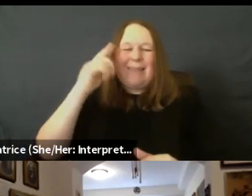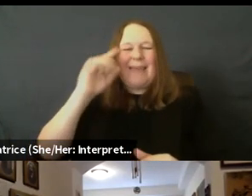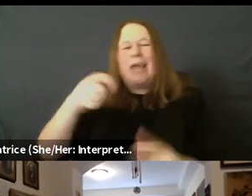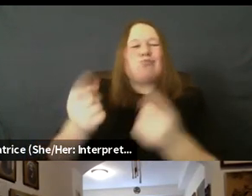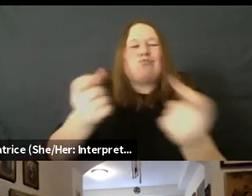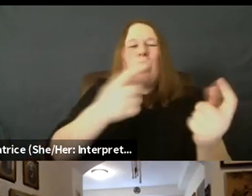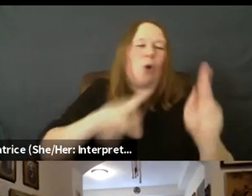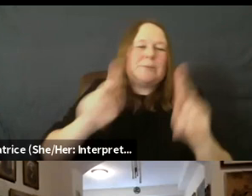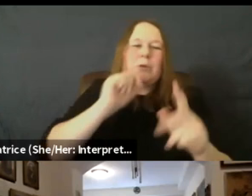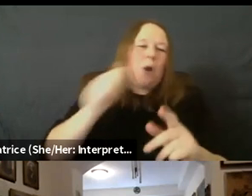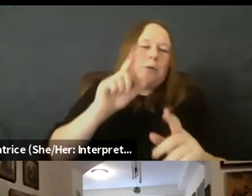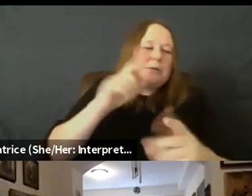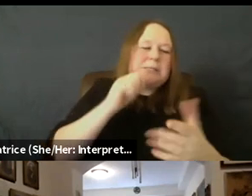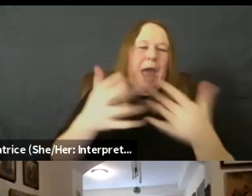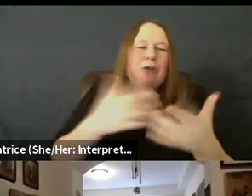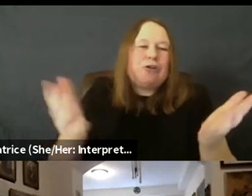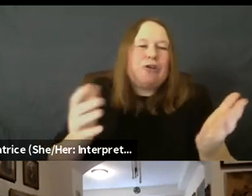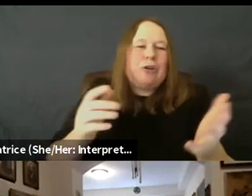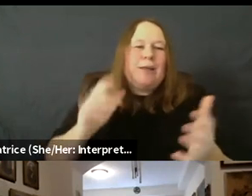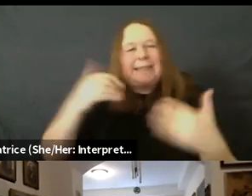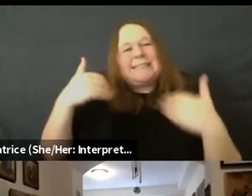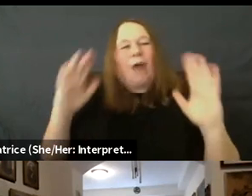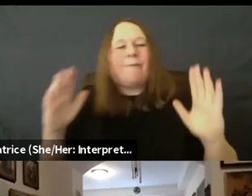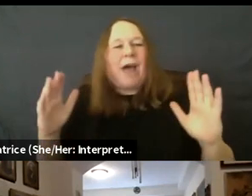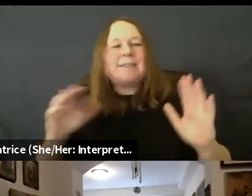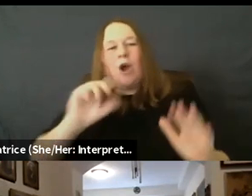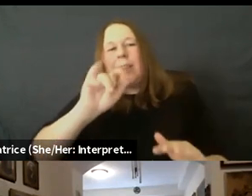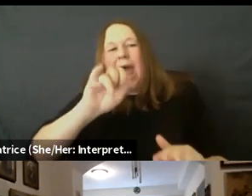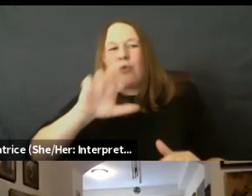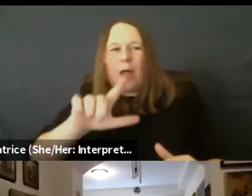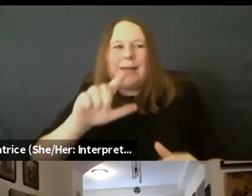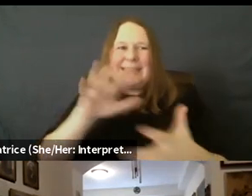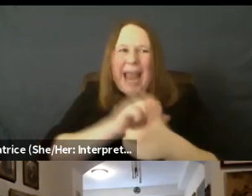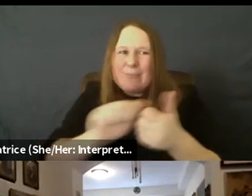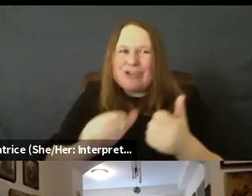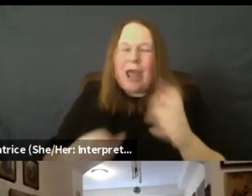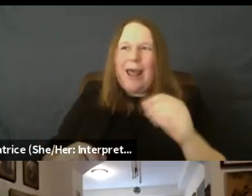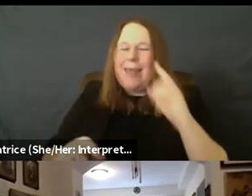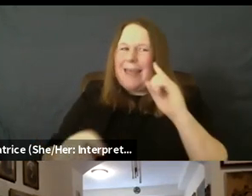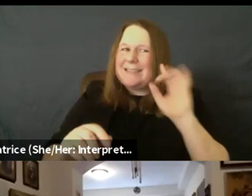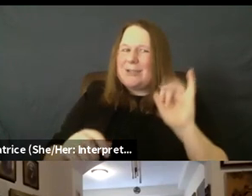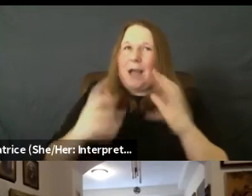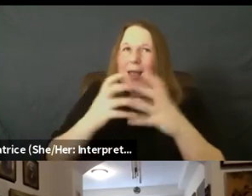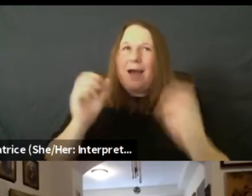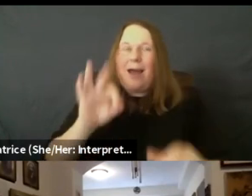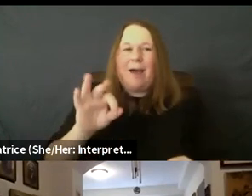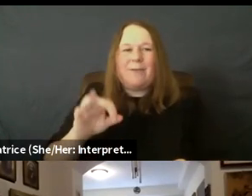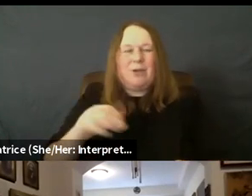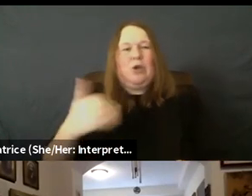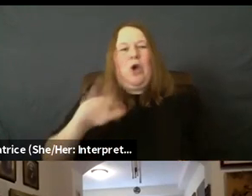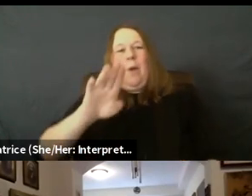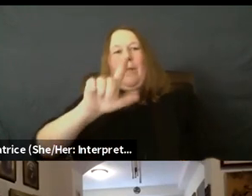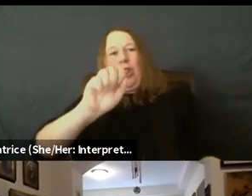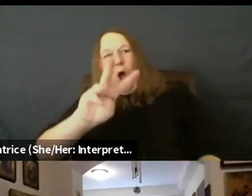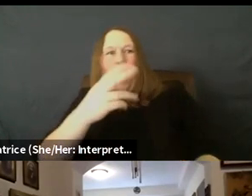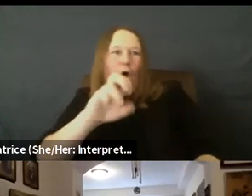disposable, acceptable sacrifices or collateral damage. And that might sound like a lot of blowhard,